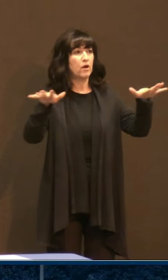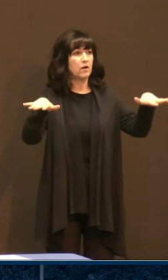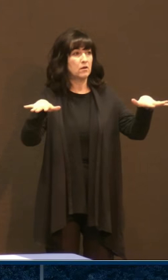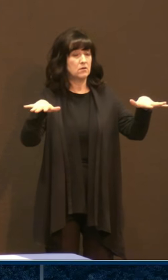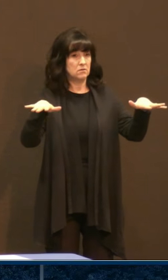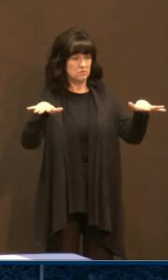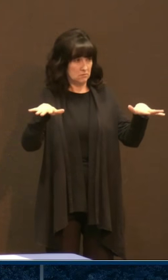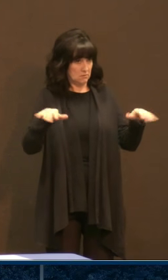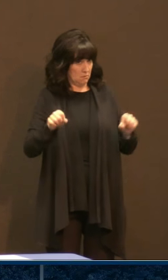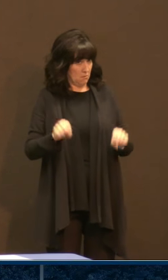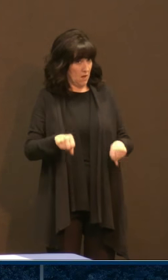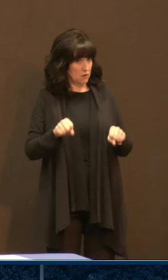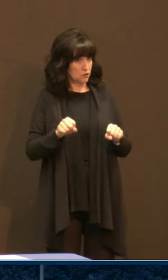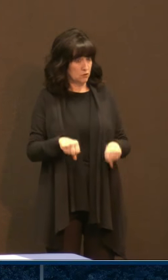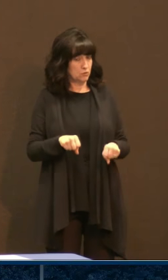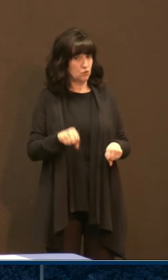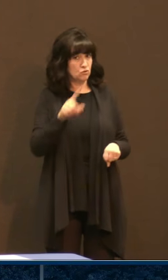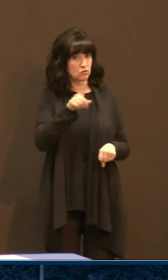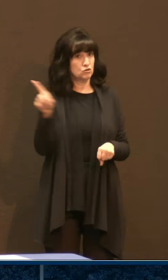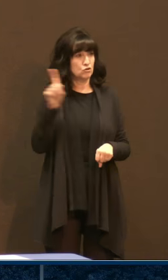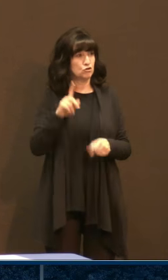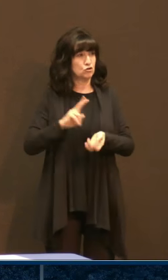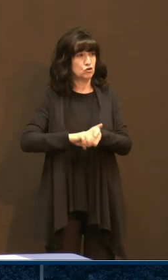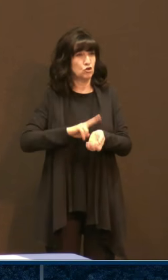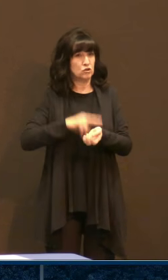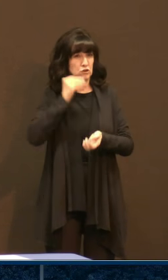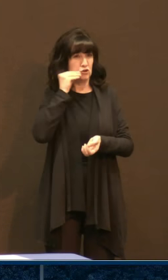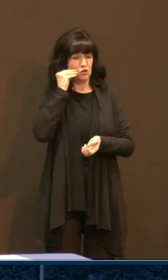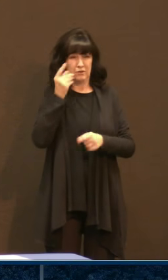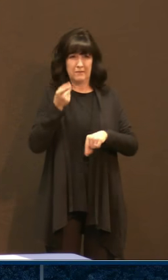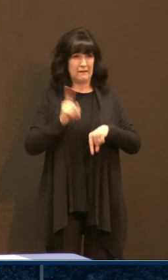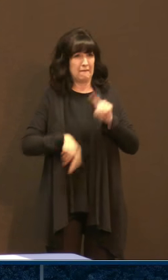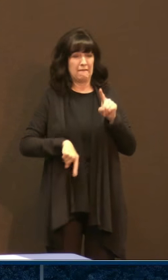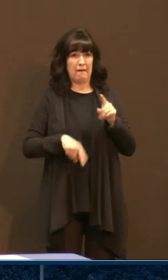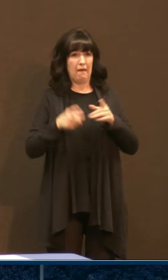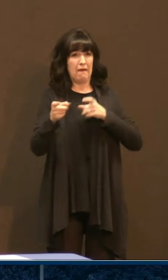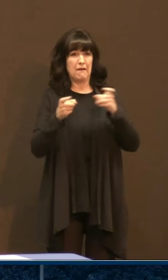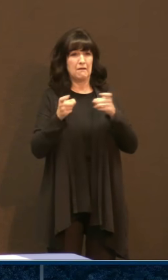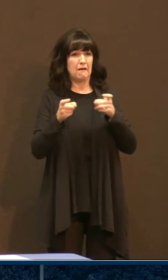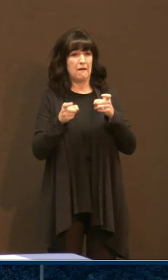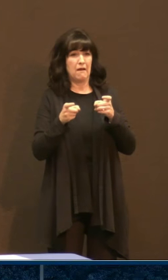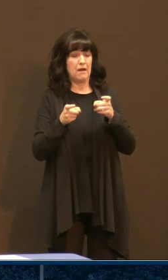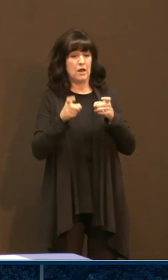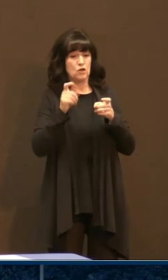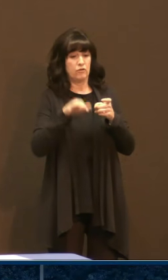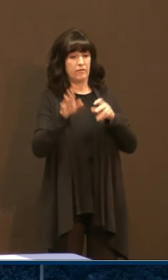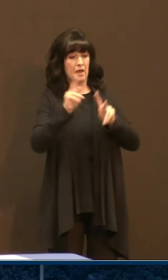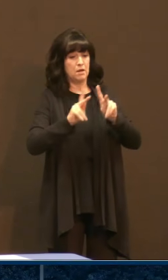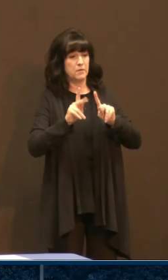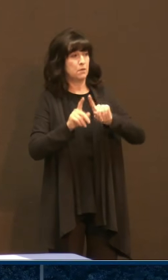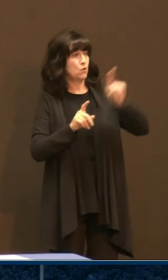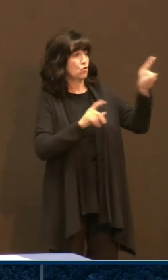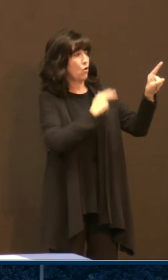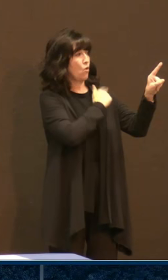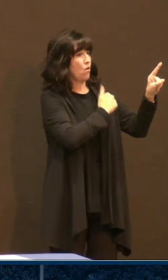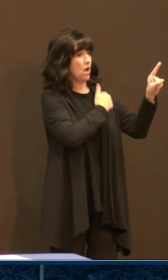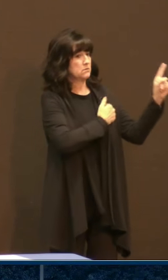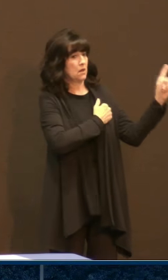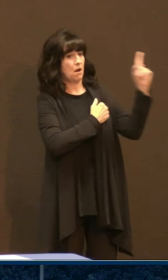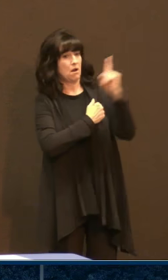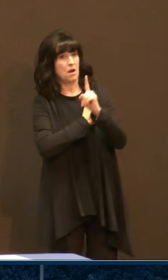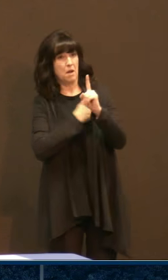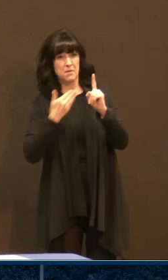simply can't accept or handle people coming back? I would just say two things and hand it back to